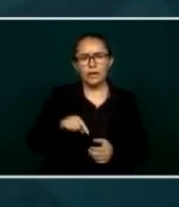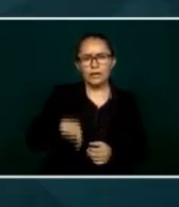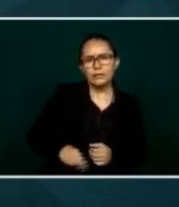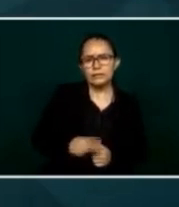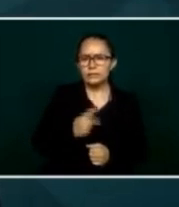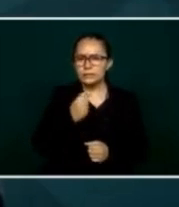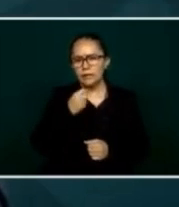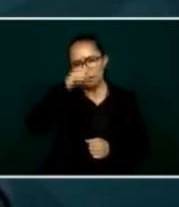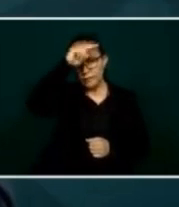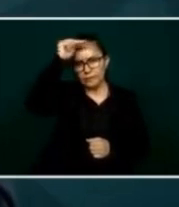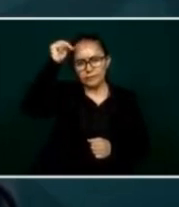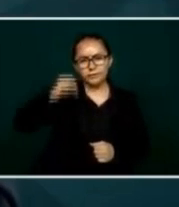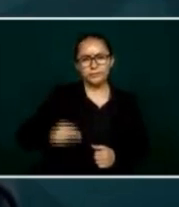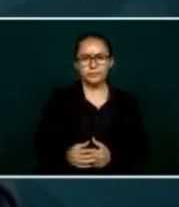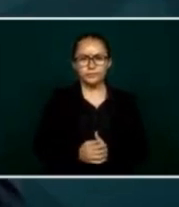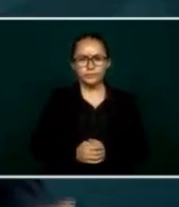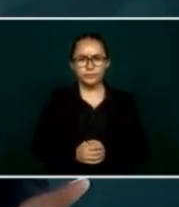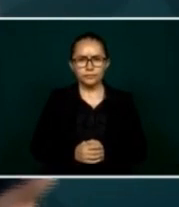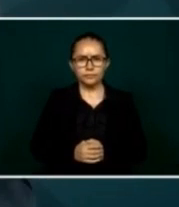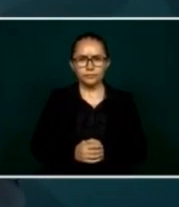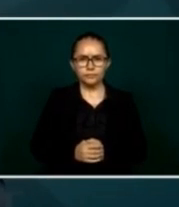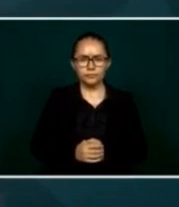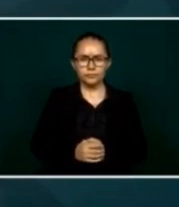that Nayarit teaches us.